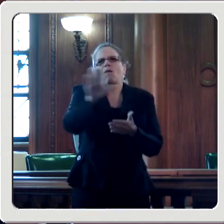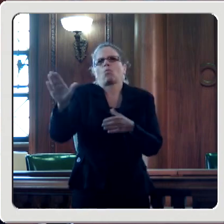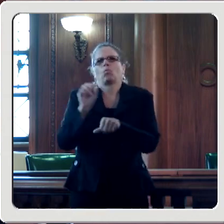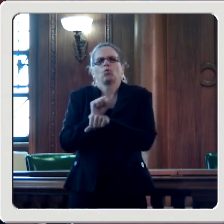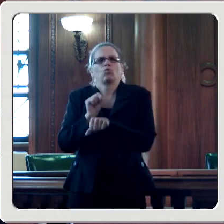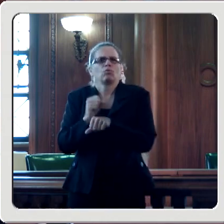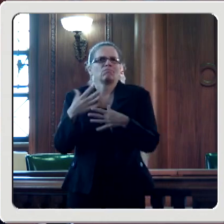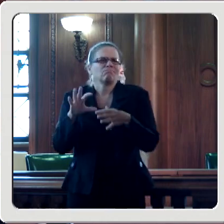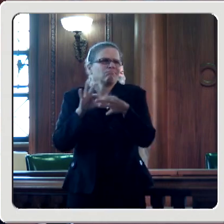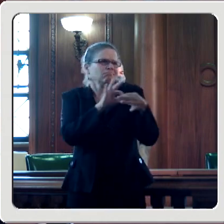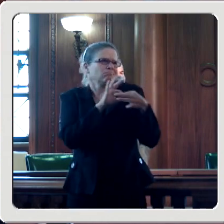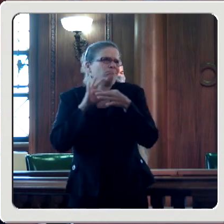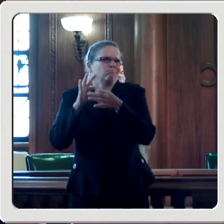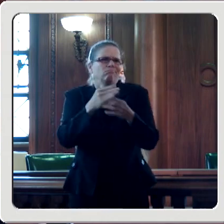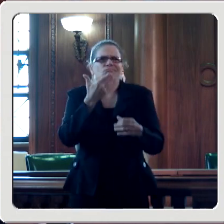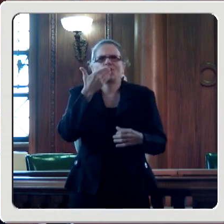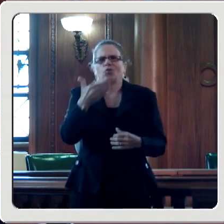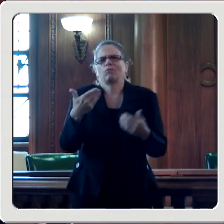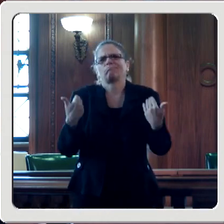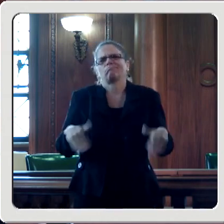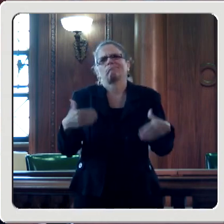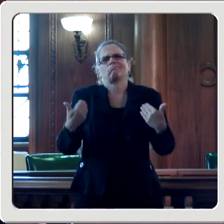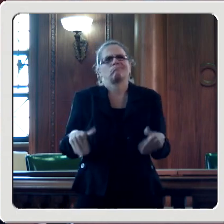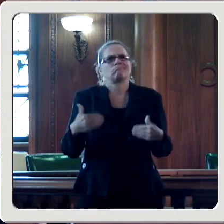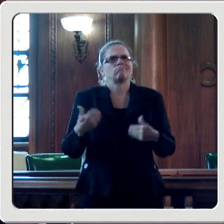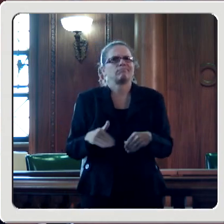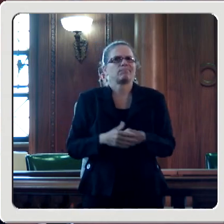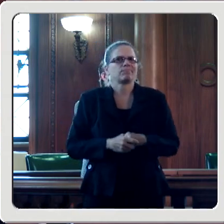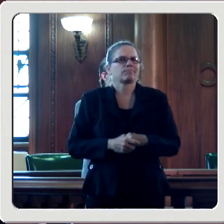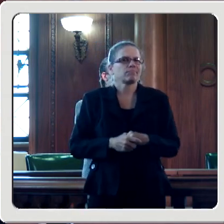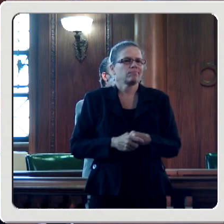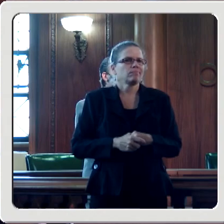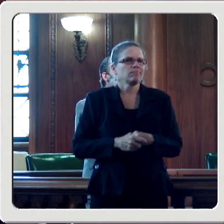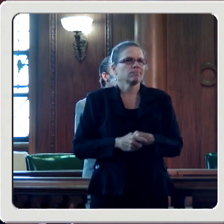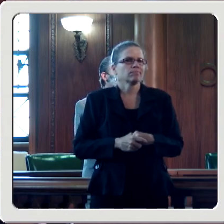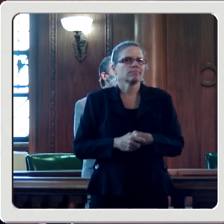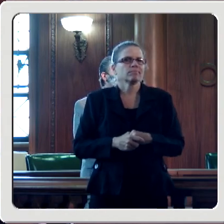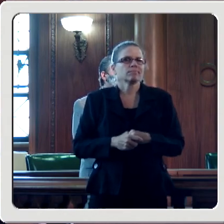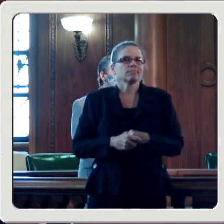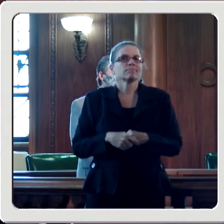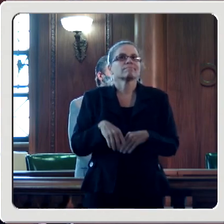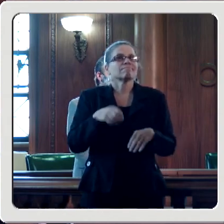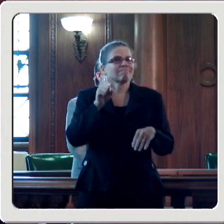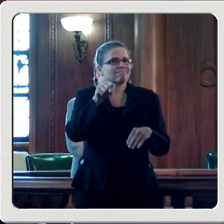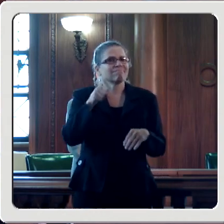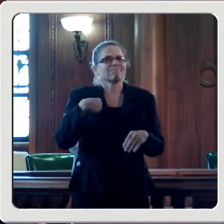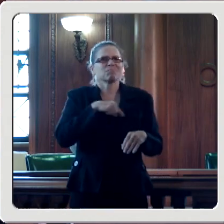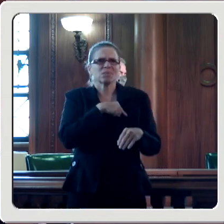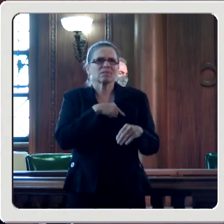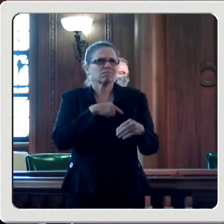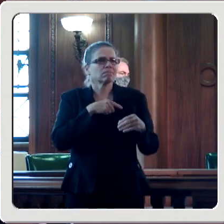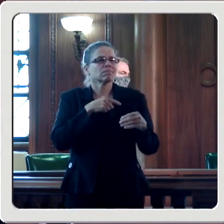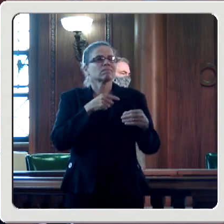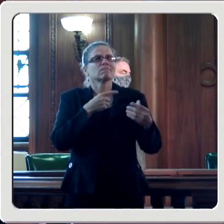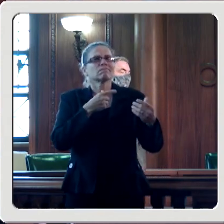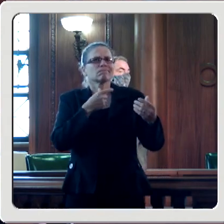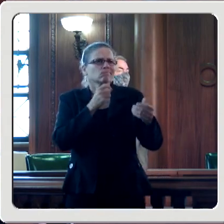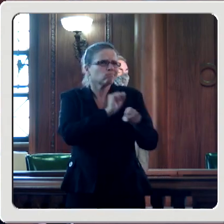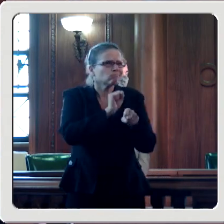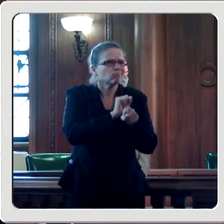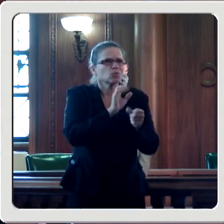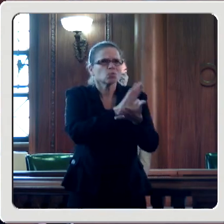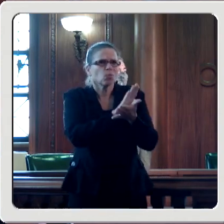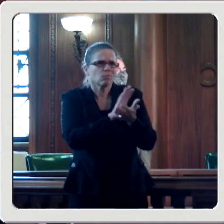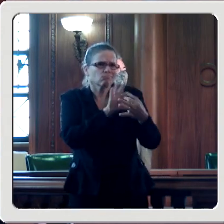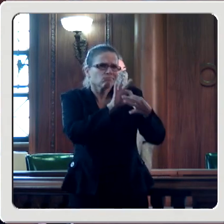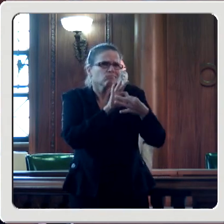March and contact tracing. We find ourselves working closely on a number of fronts. Springfield Public Schools